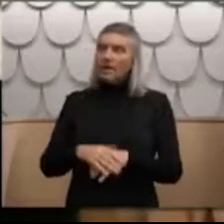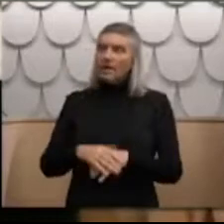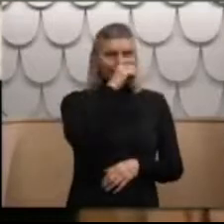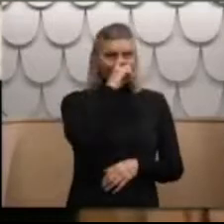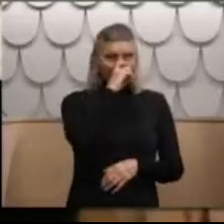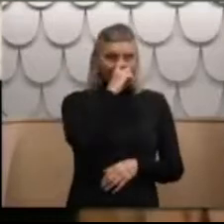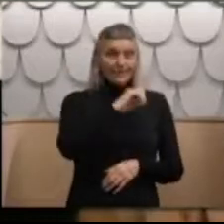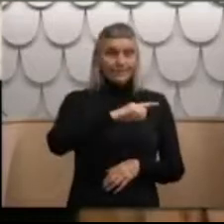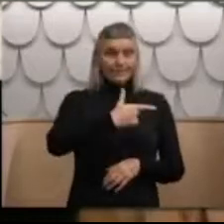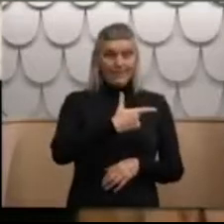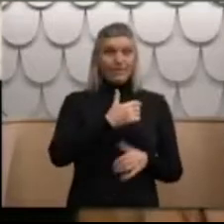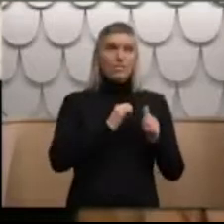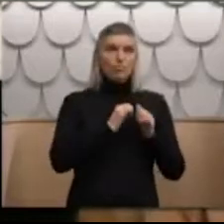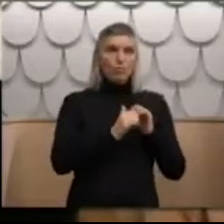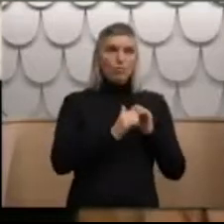brothers.